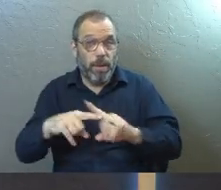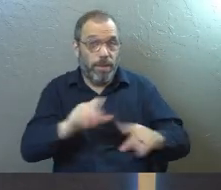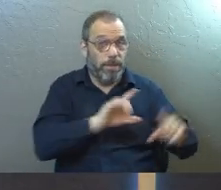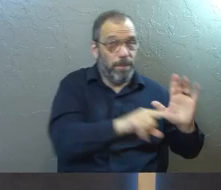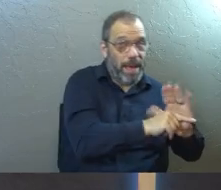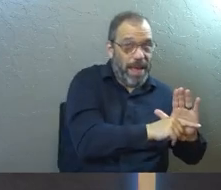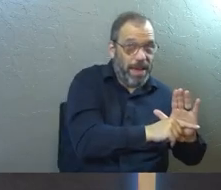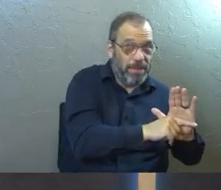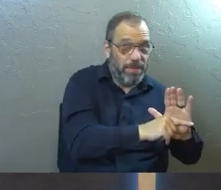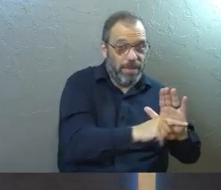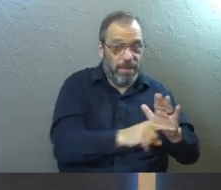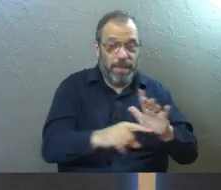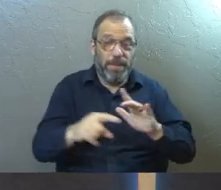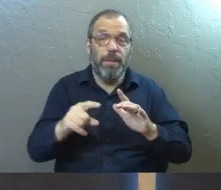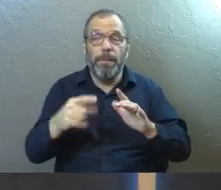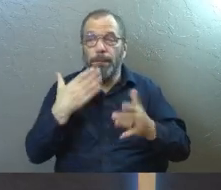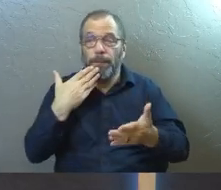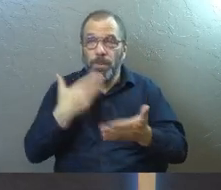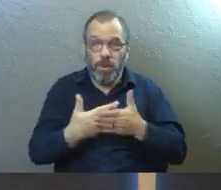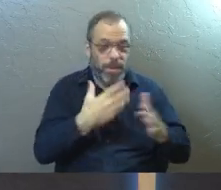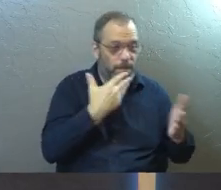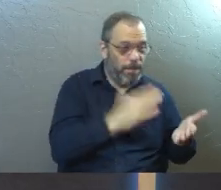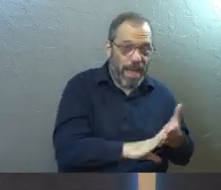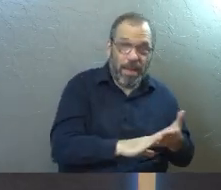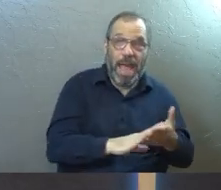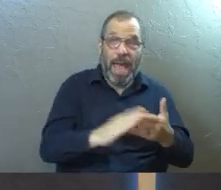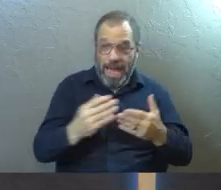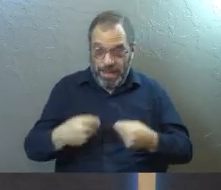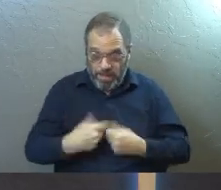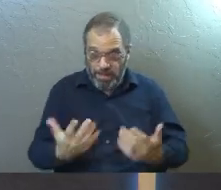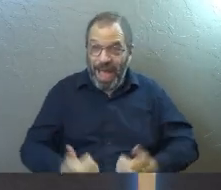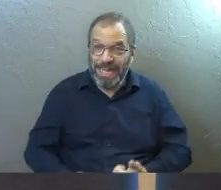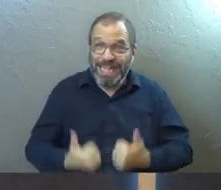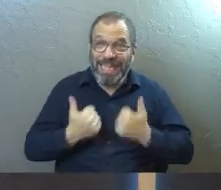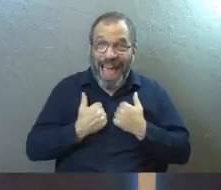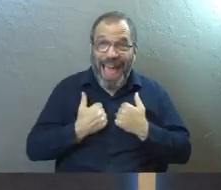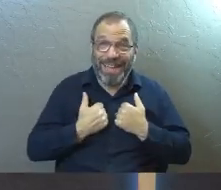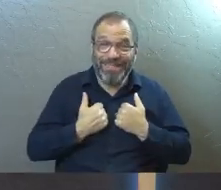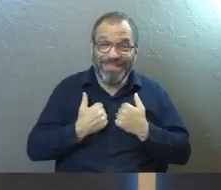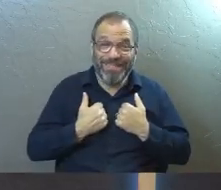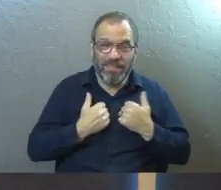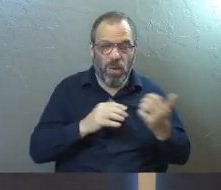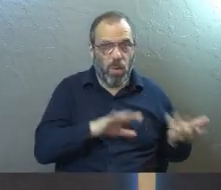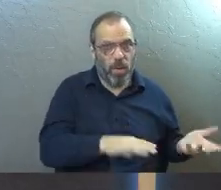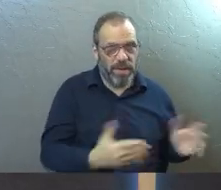right? Positive and negative. They can bring life to those around me, or they can help, they can